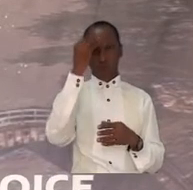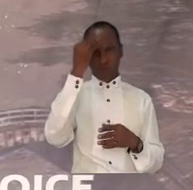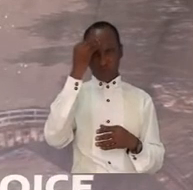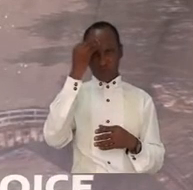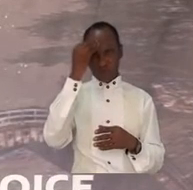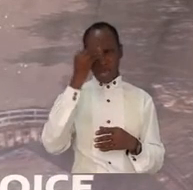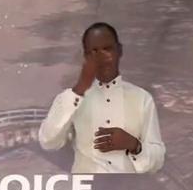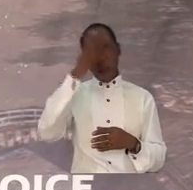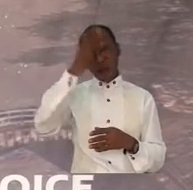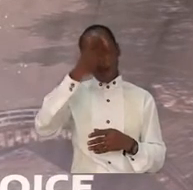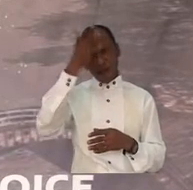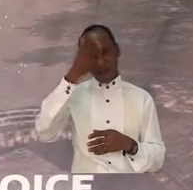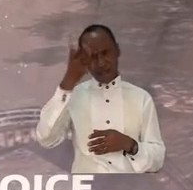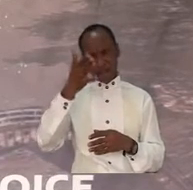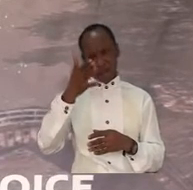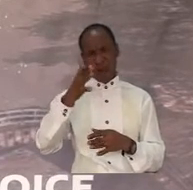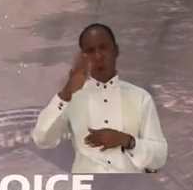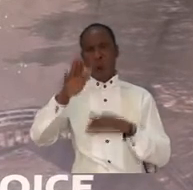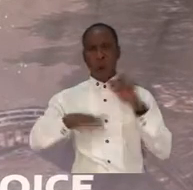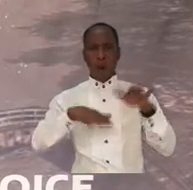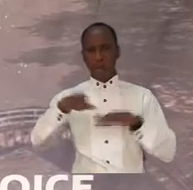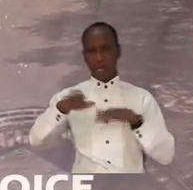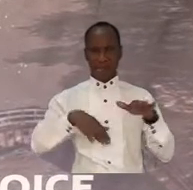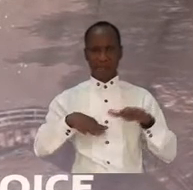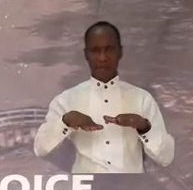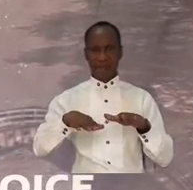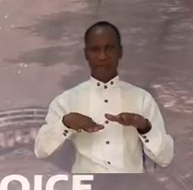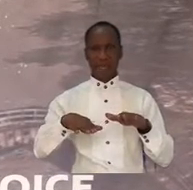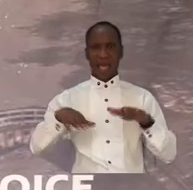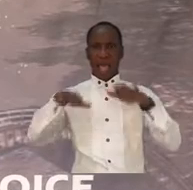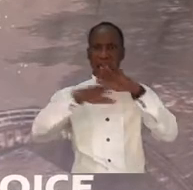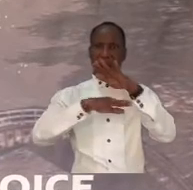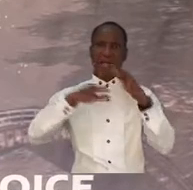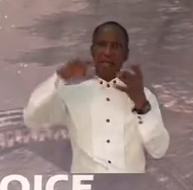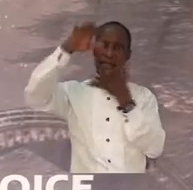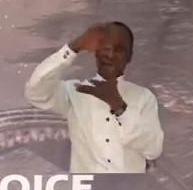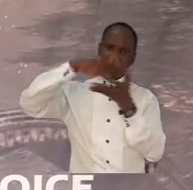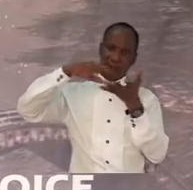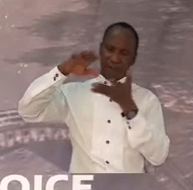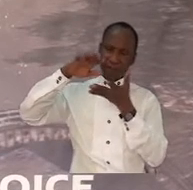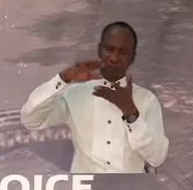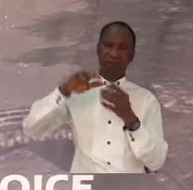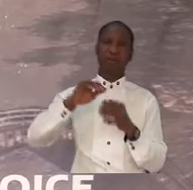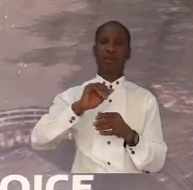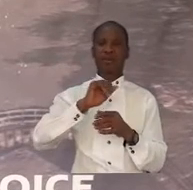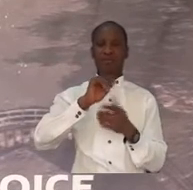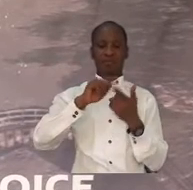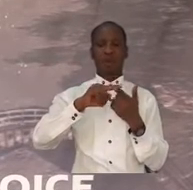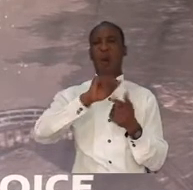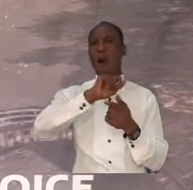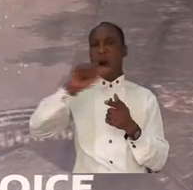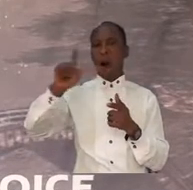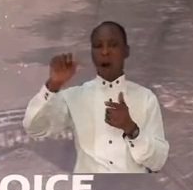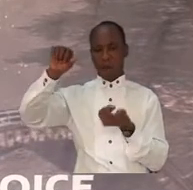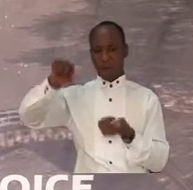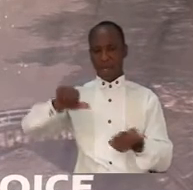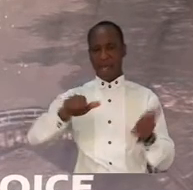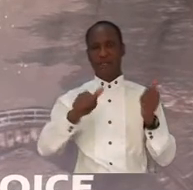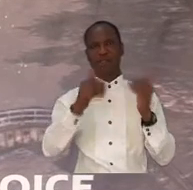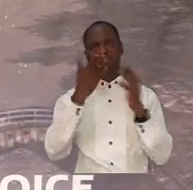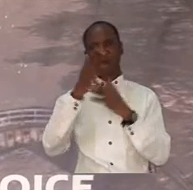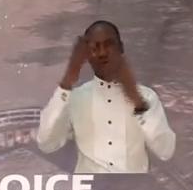the cloud, all passed through the Red Sea, all were baptized into Moses in the cloud and in the